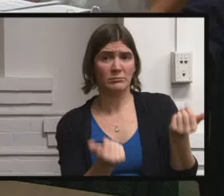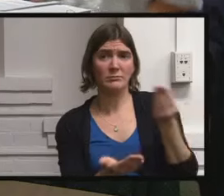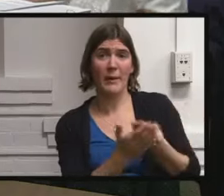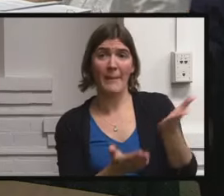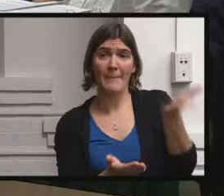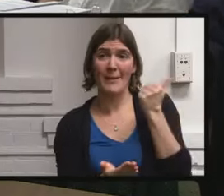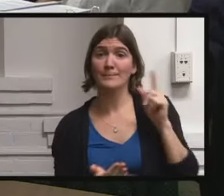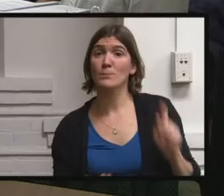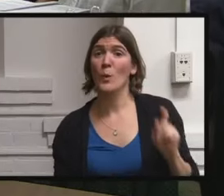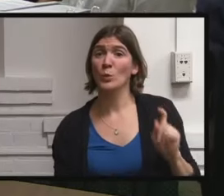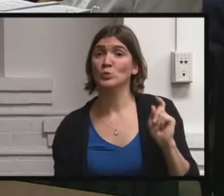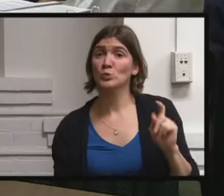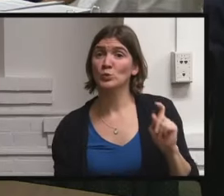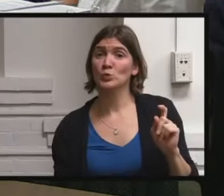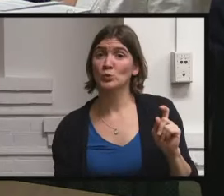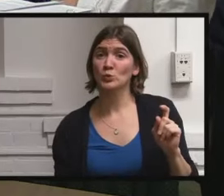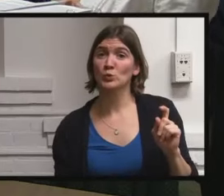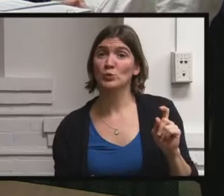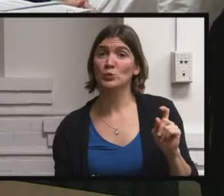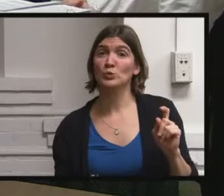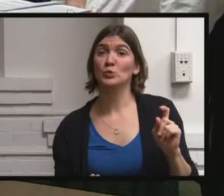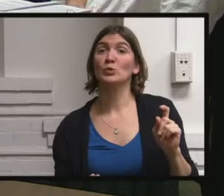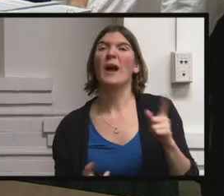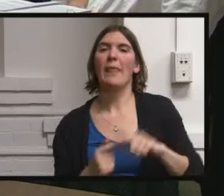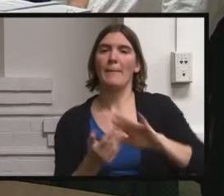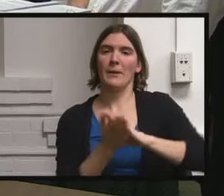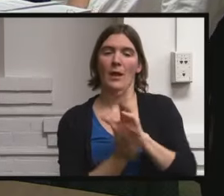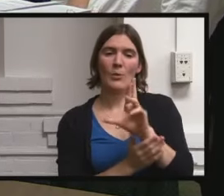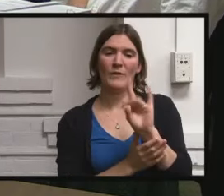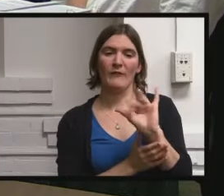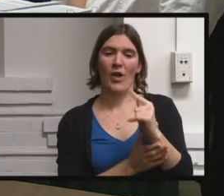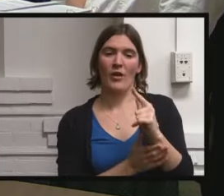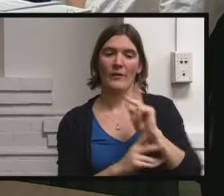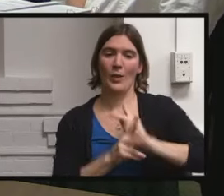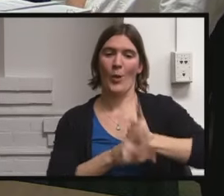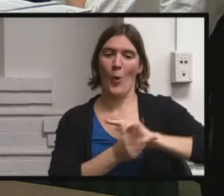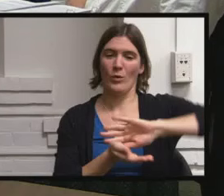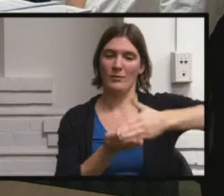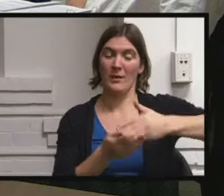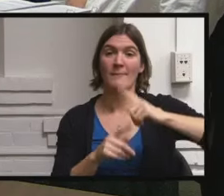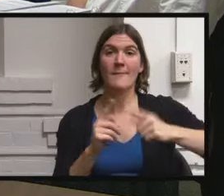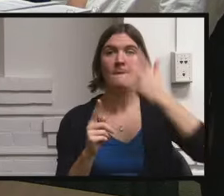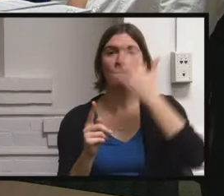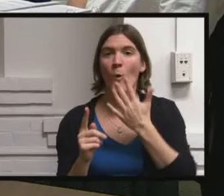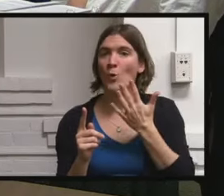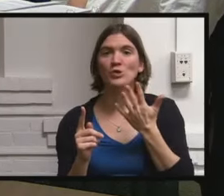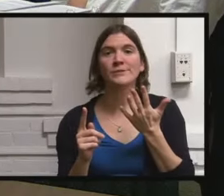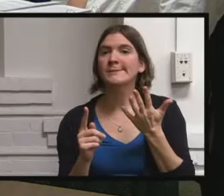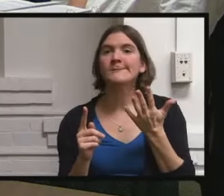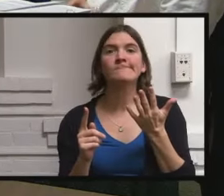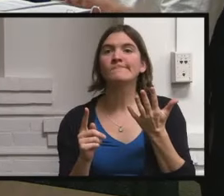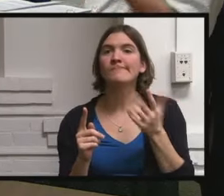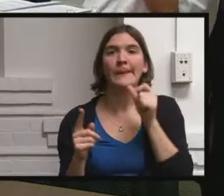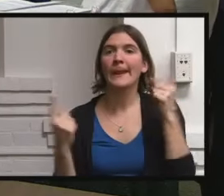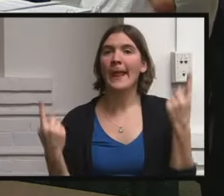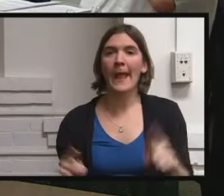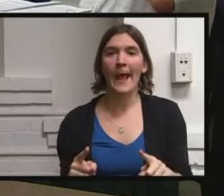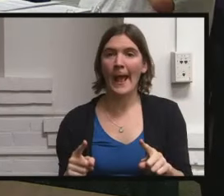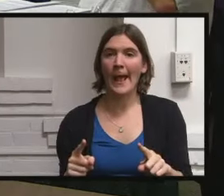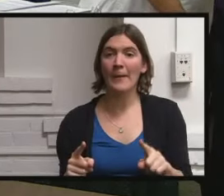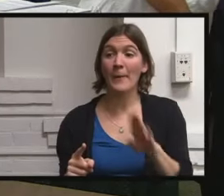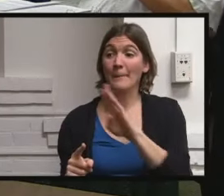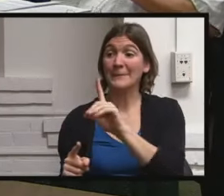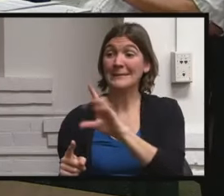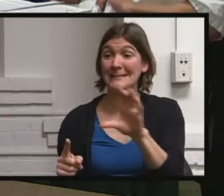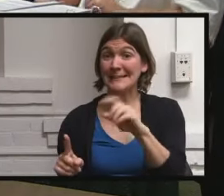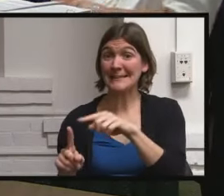back from the grant money, which would go into a revolving loan fund. And unfortunately, over the years,